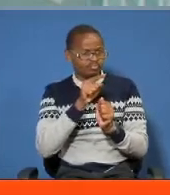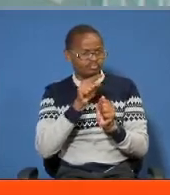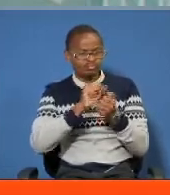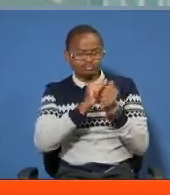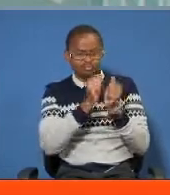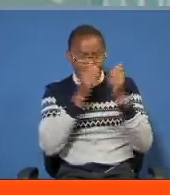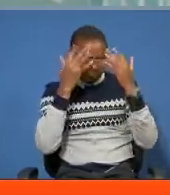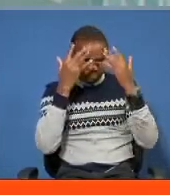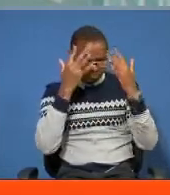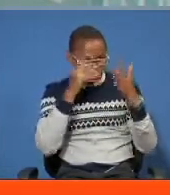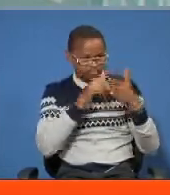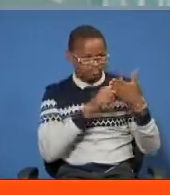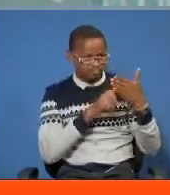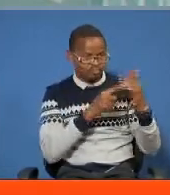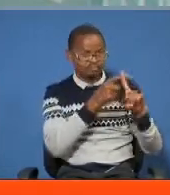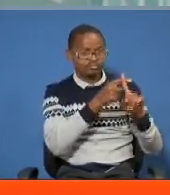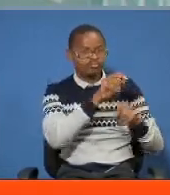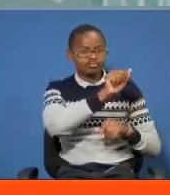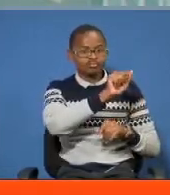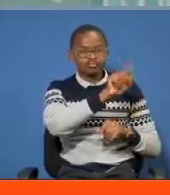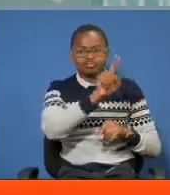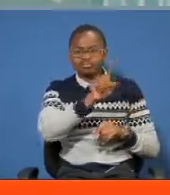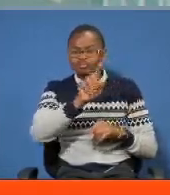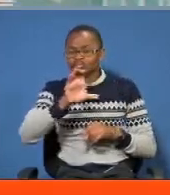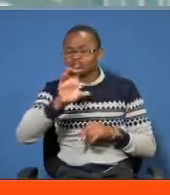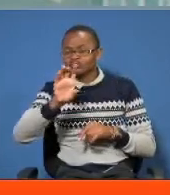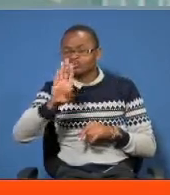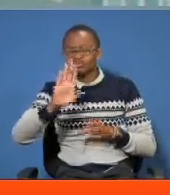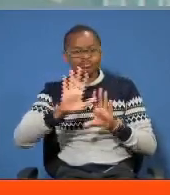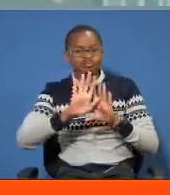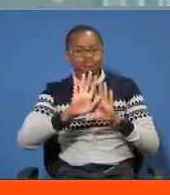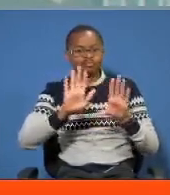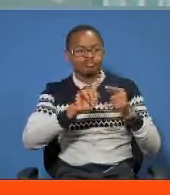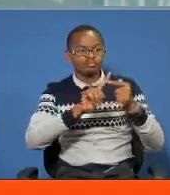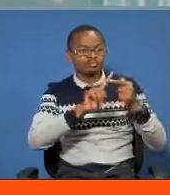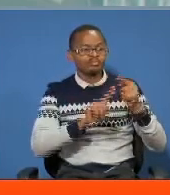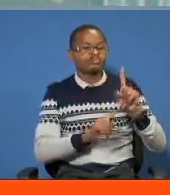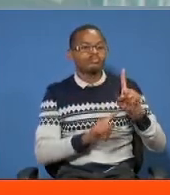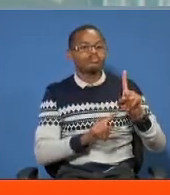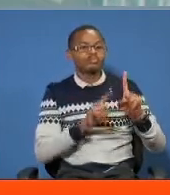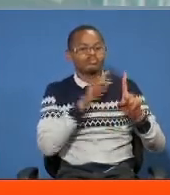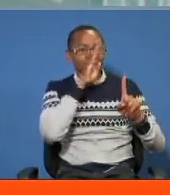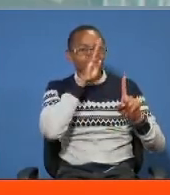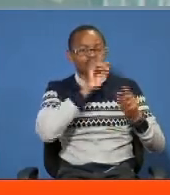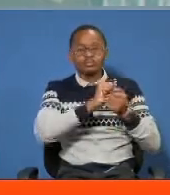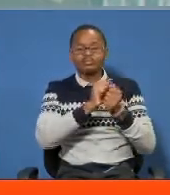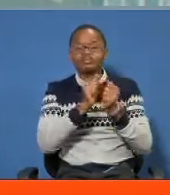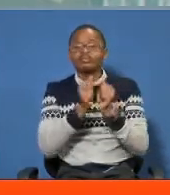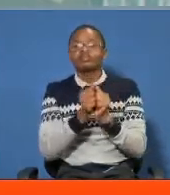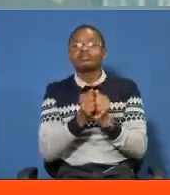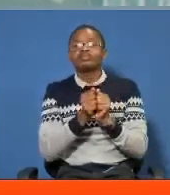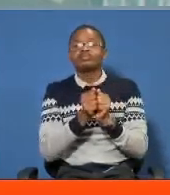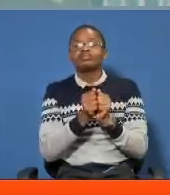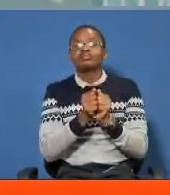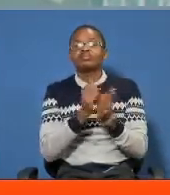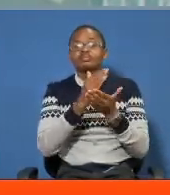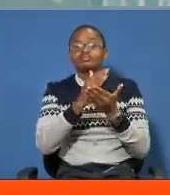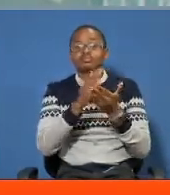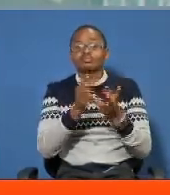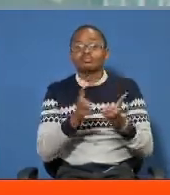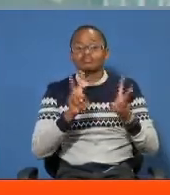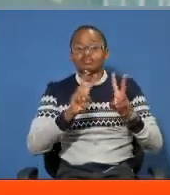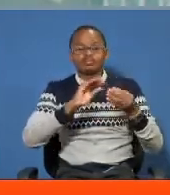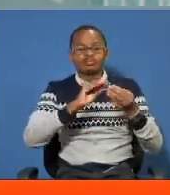change. I don't know whether it's going to be from A to Z to C to B, whatever. But as long as there's going to be some change and there's going to be